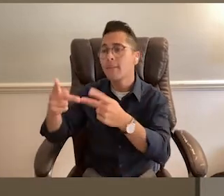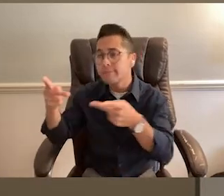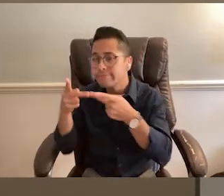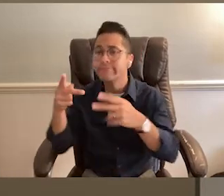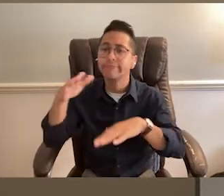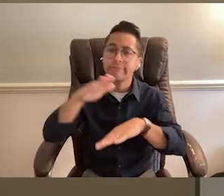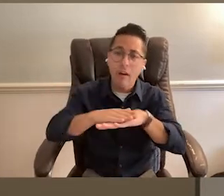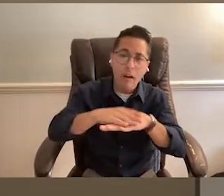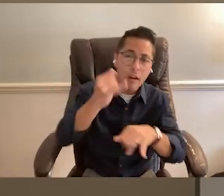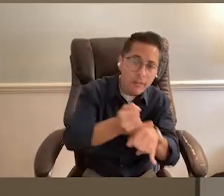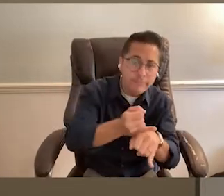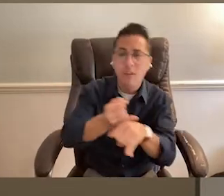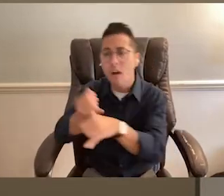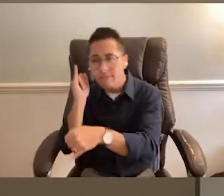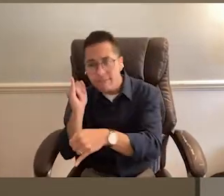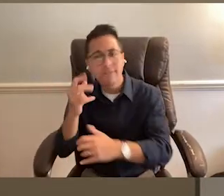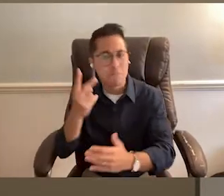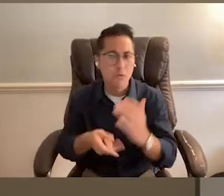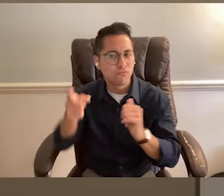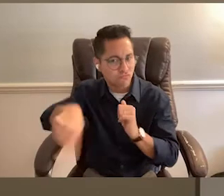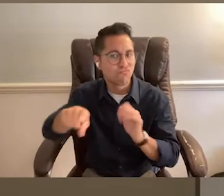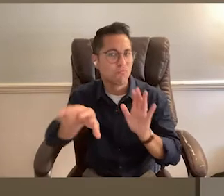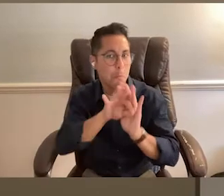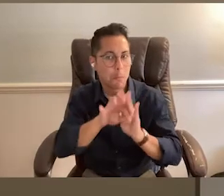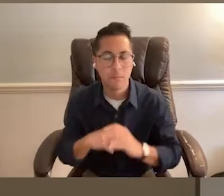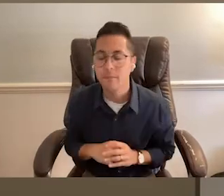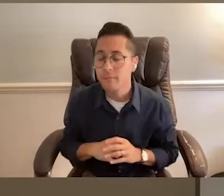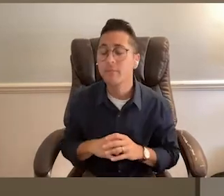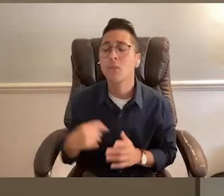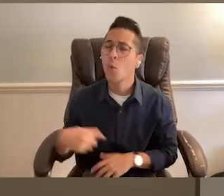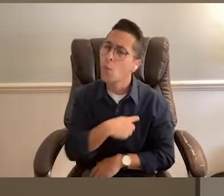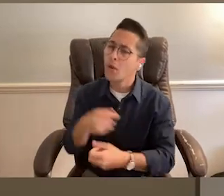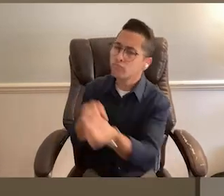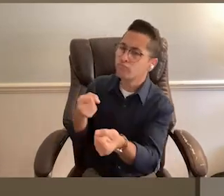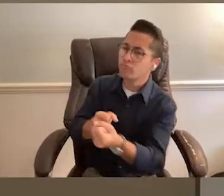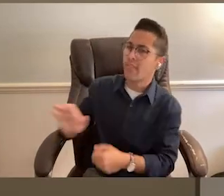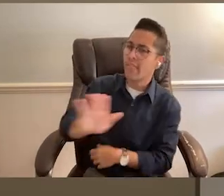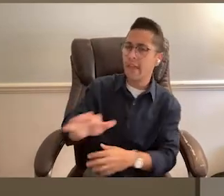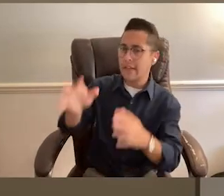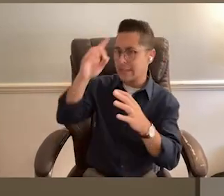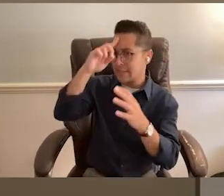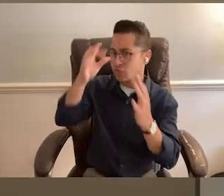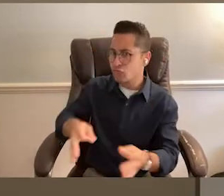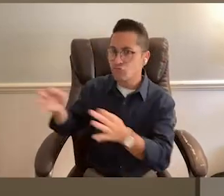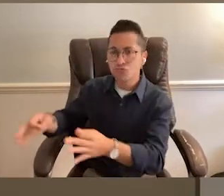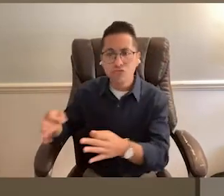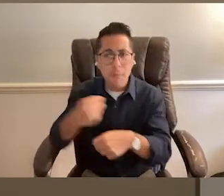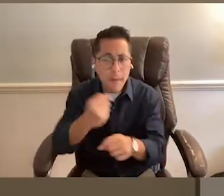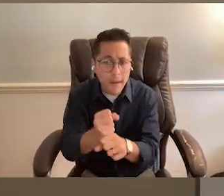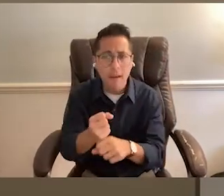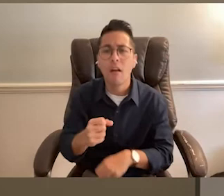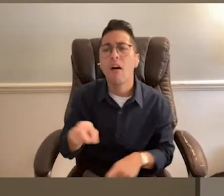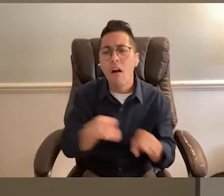independently. We believe our students have the freedom and ability to make their own choices. We are very student choice focused. We have around